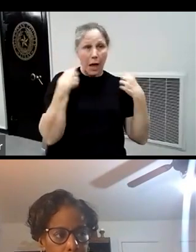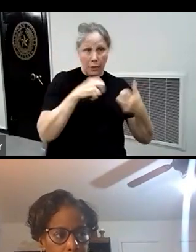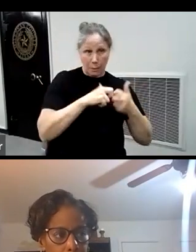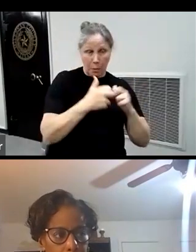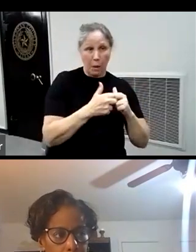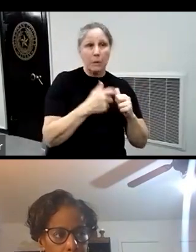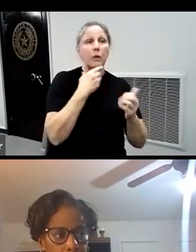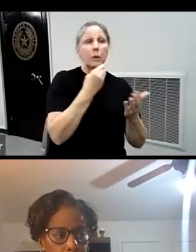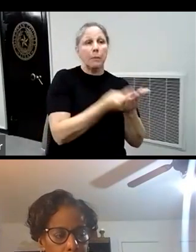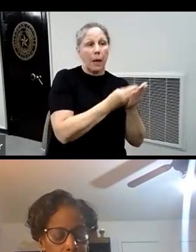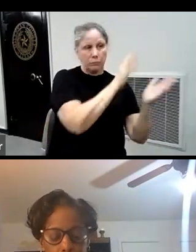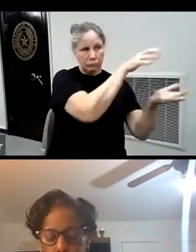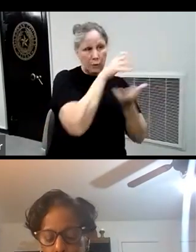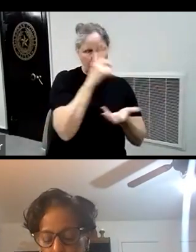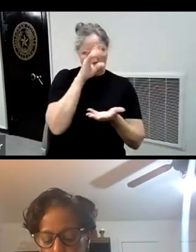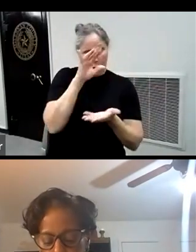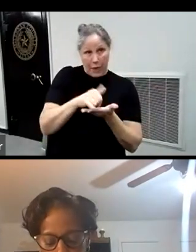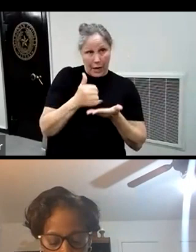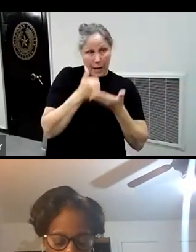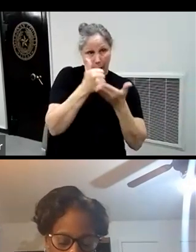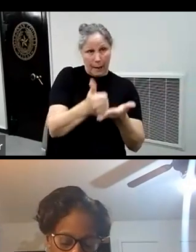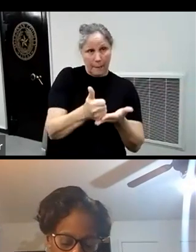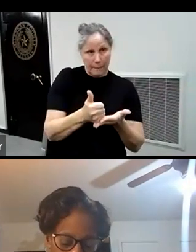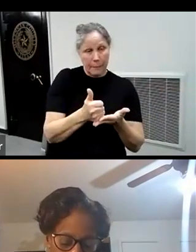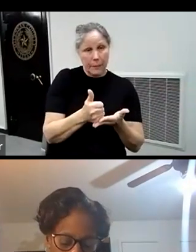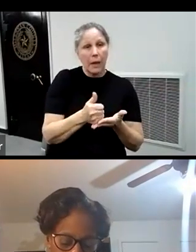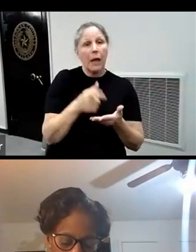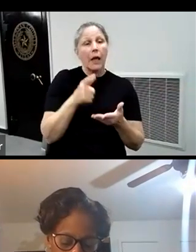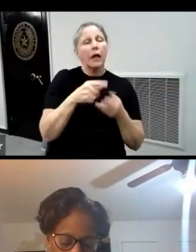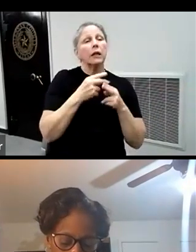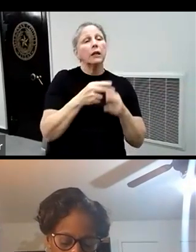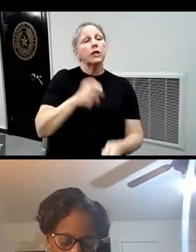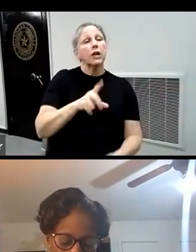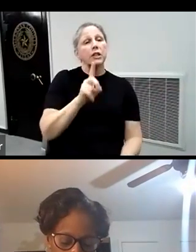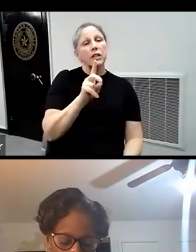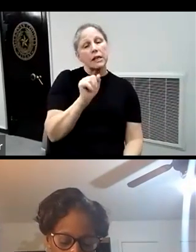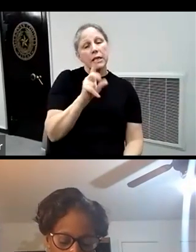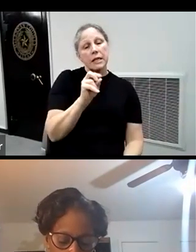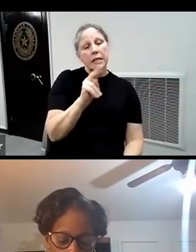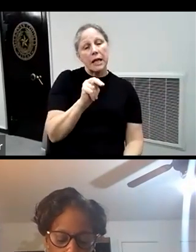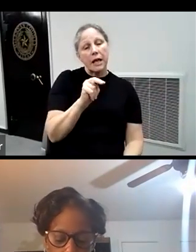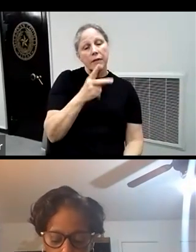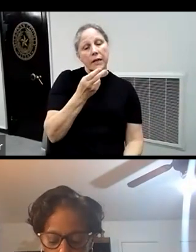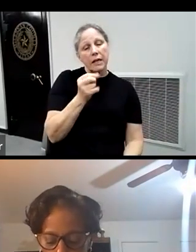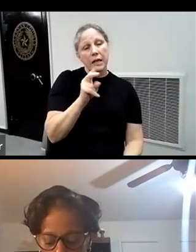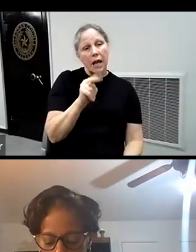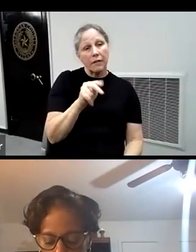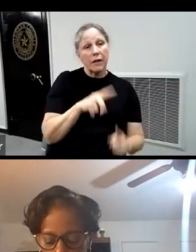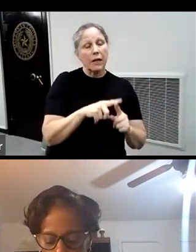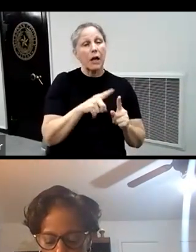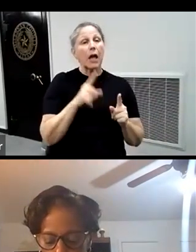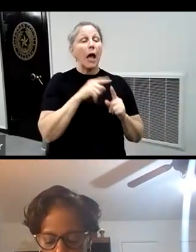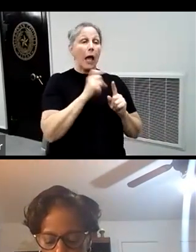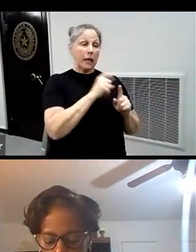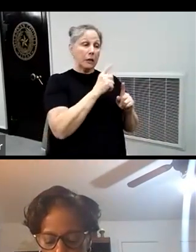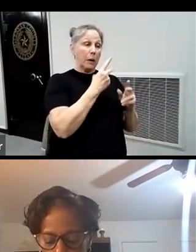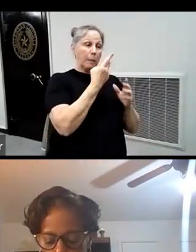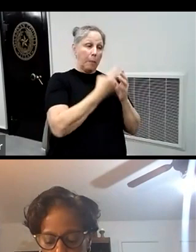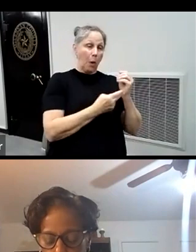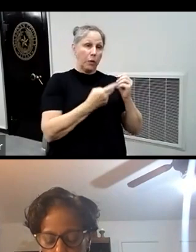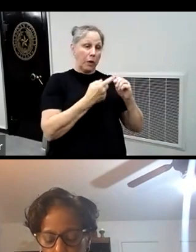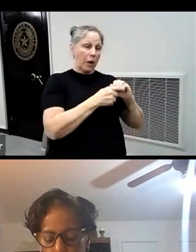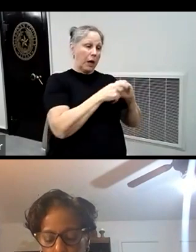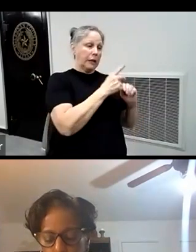participant. The court is led by Judge Vic Devanagam. It is a joint effort by the McLennan County Courts at Law,